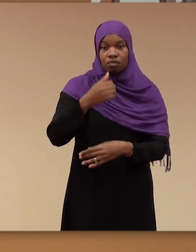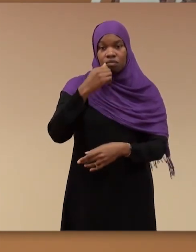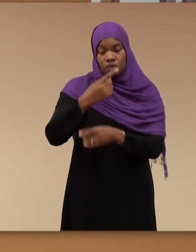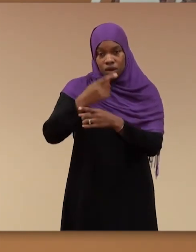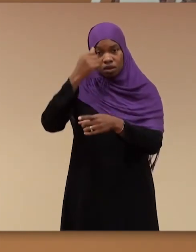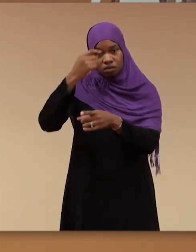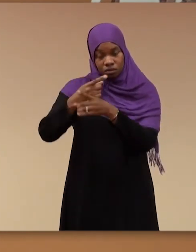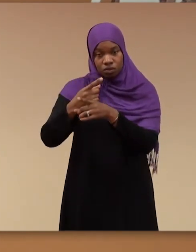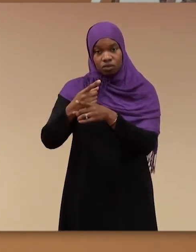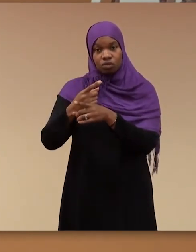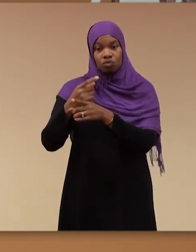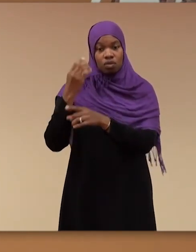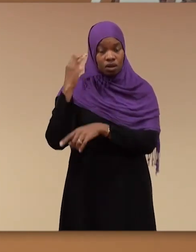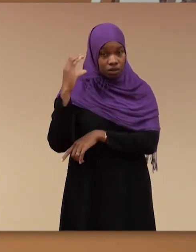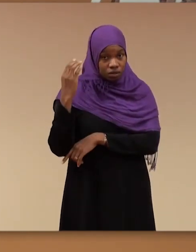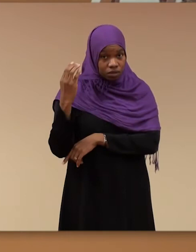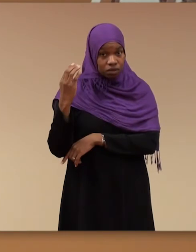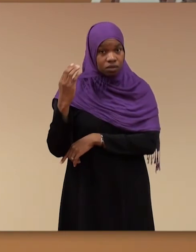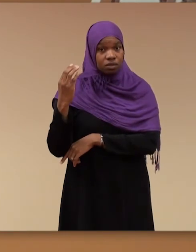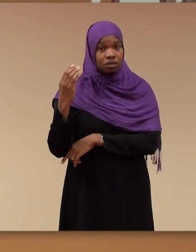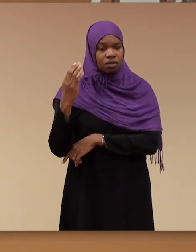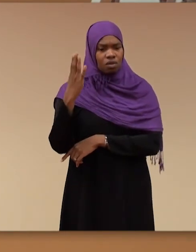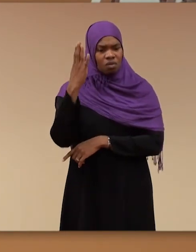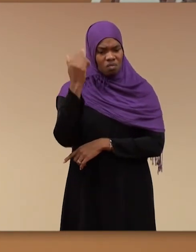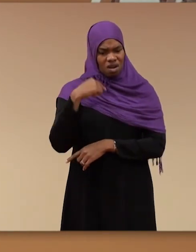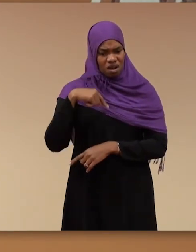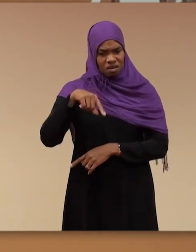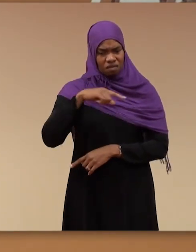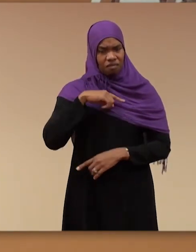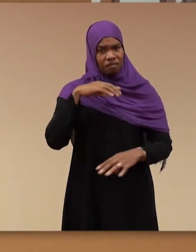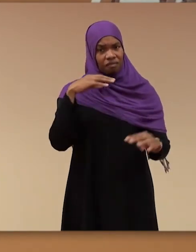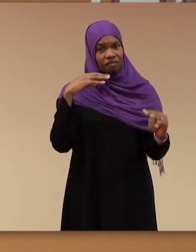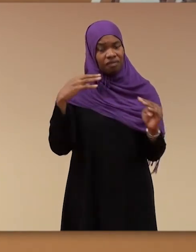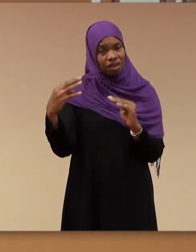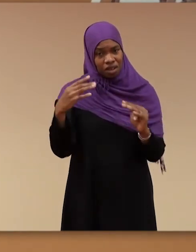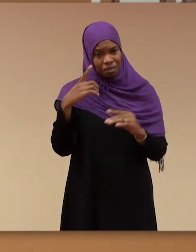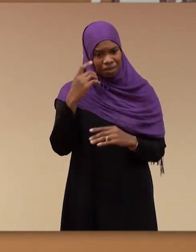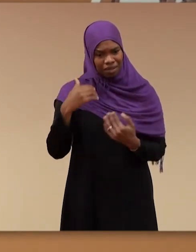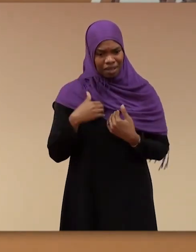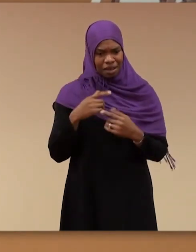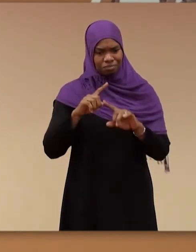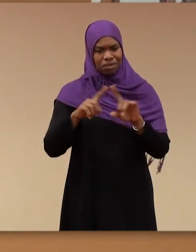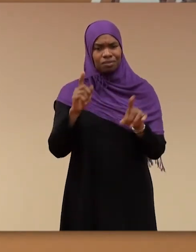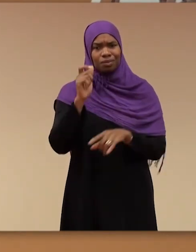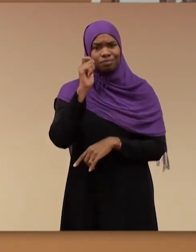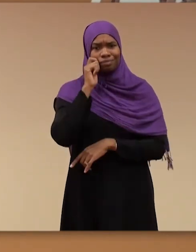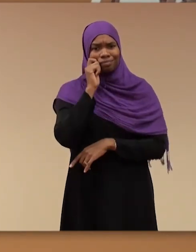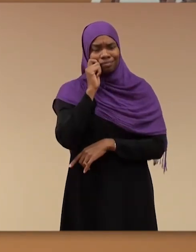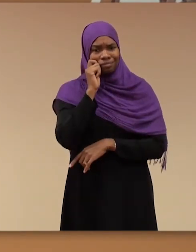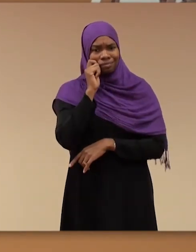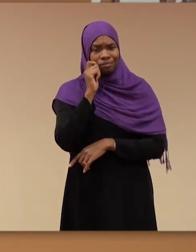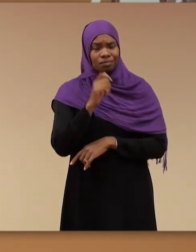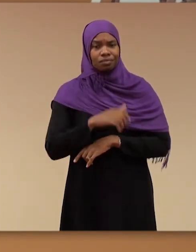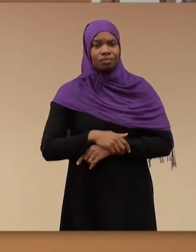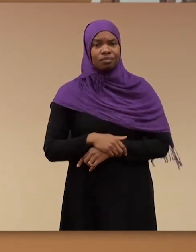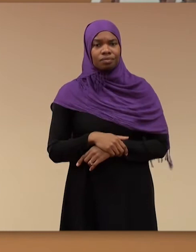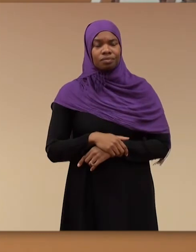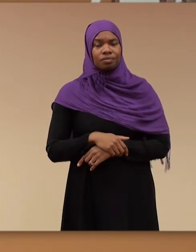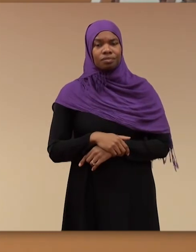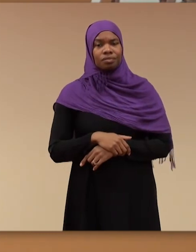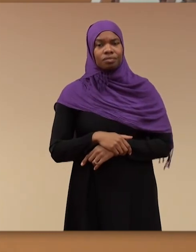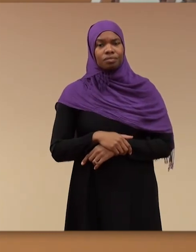So why we fight if we are different in color? And here Islam comes